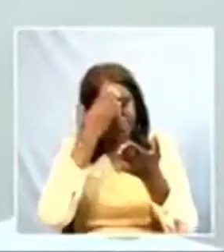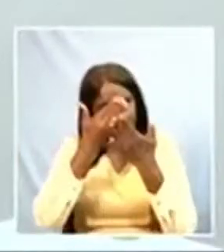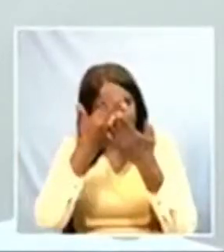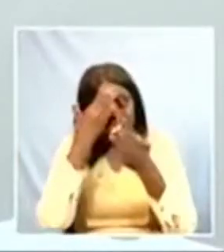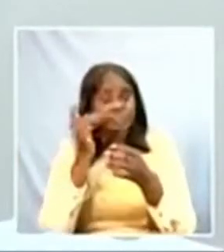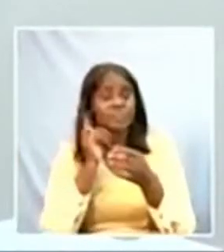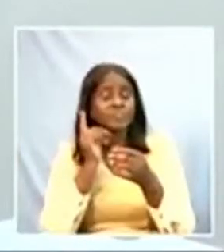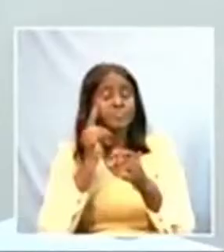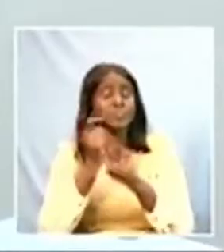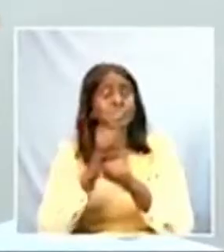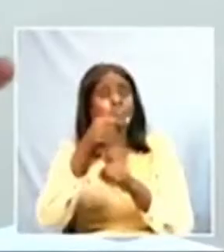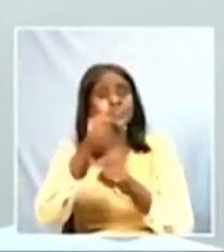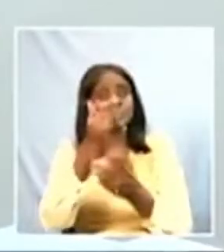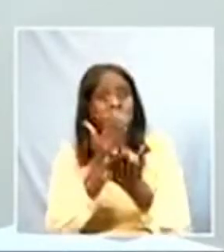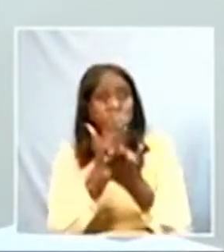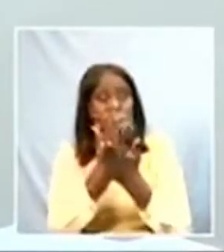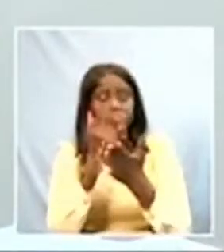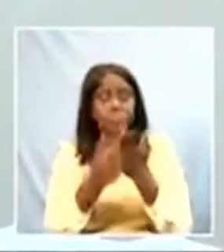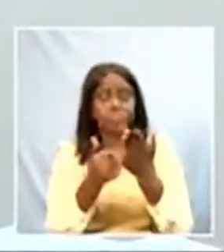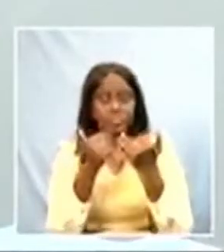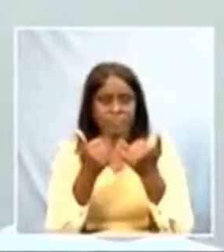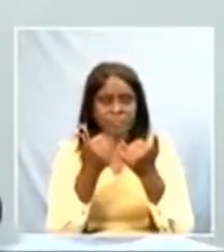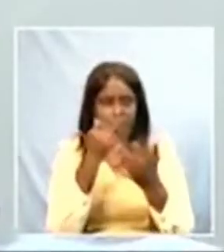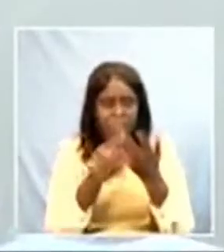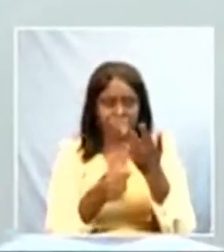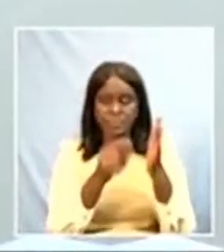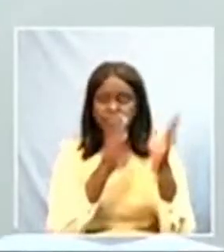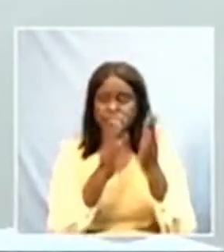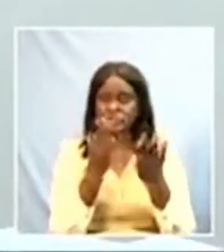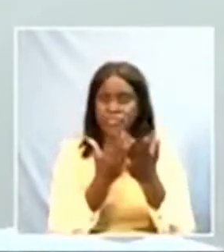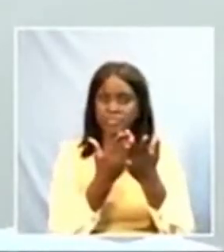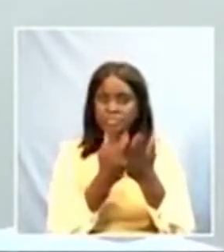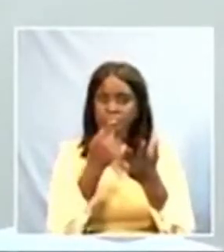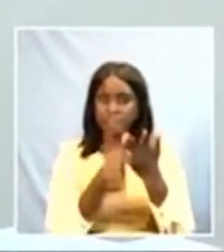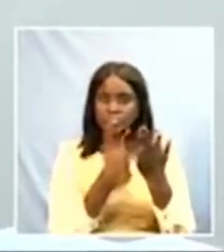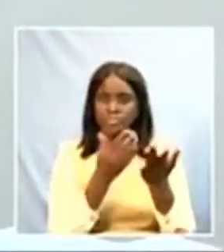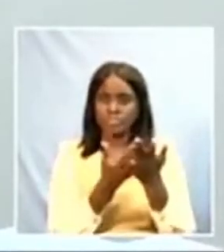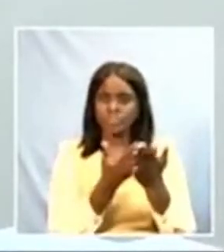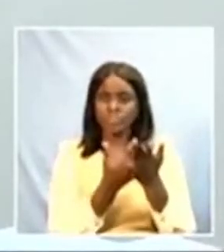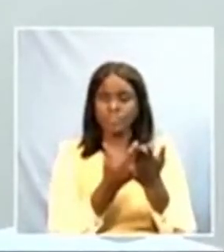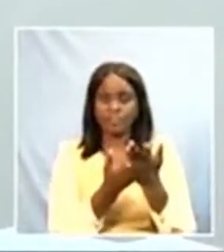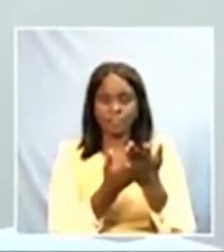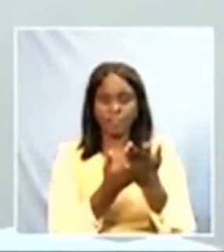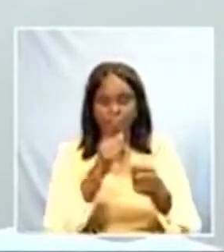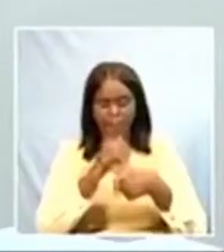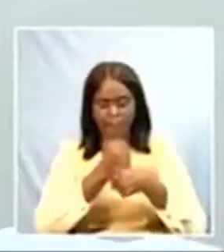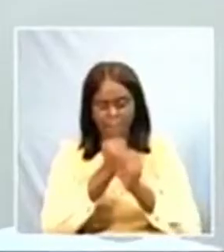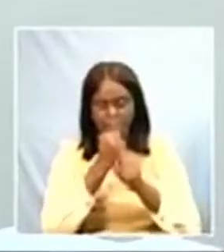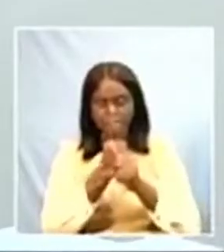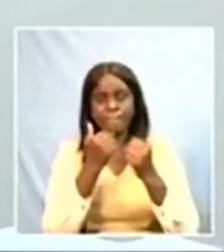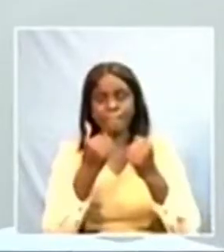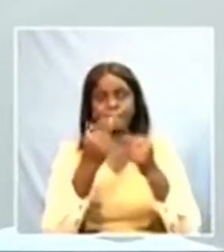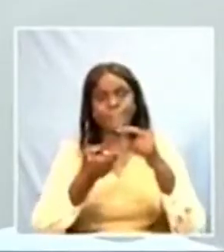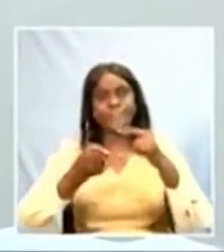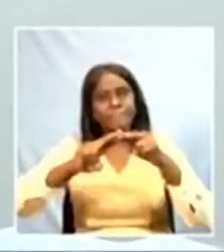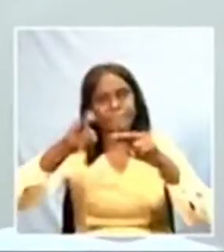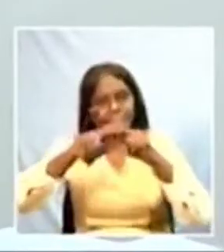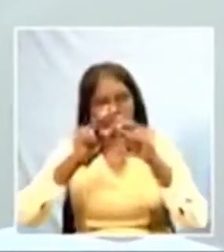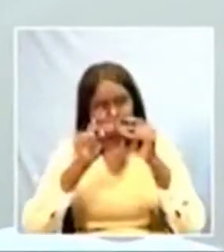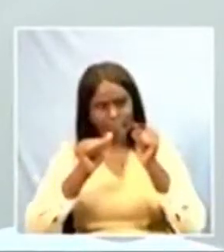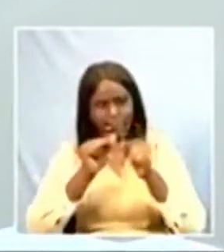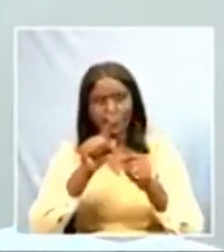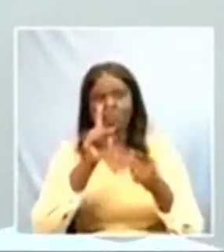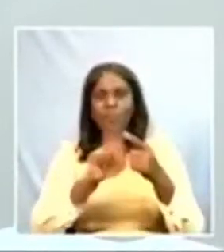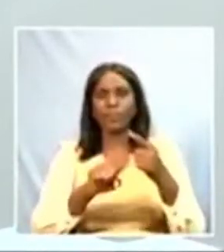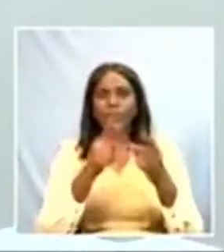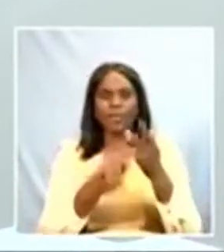you, you are proposing what is the scope that is making it to go to what